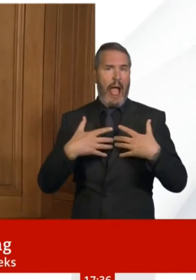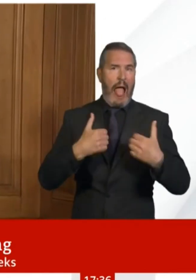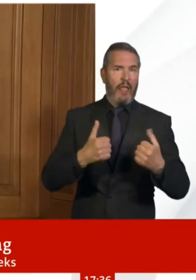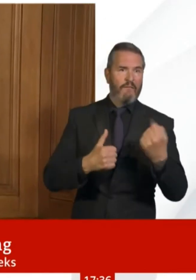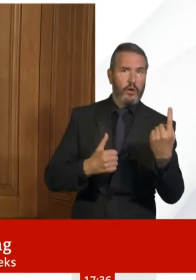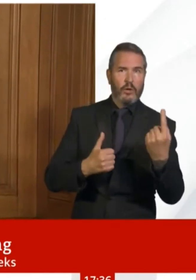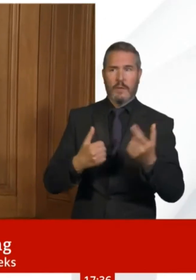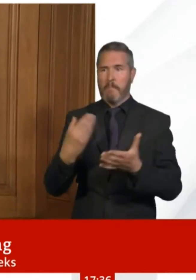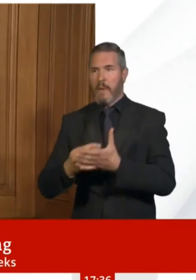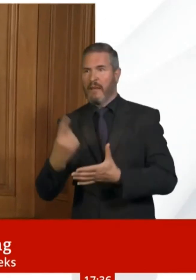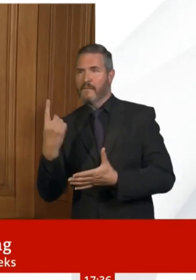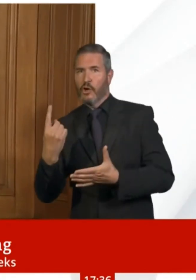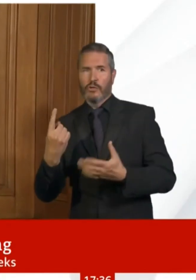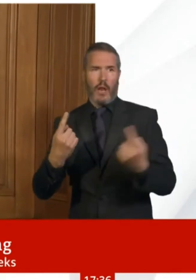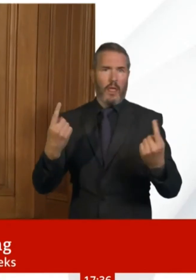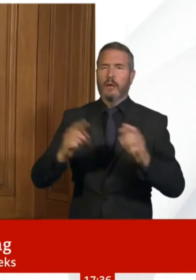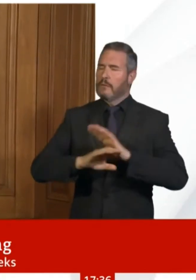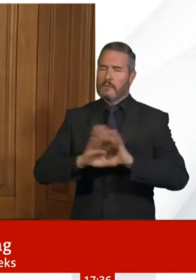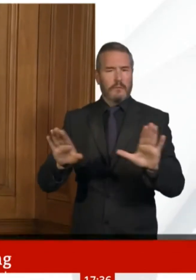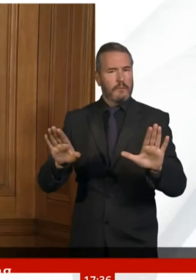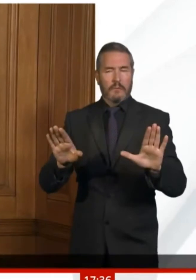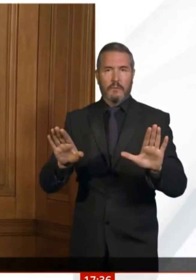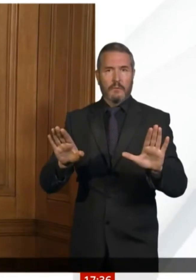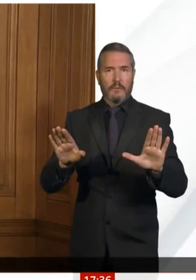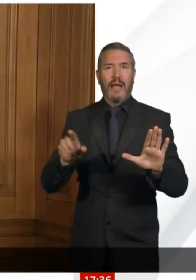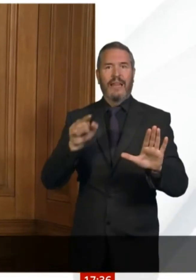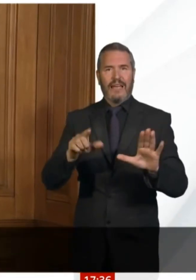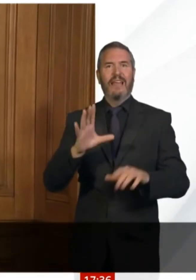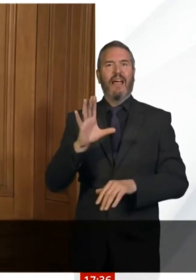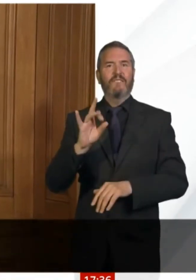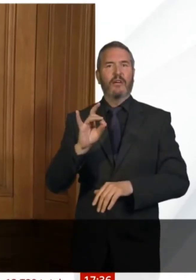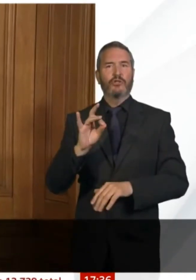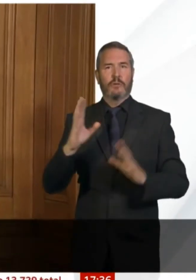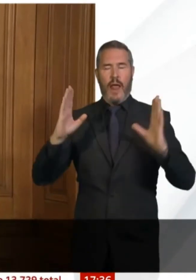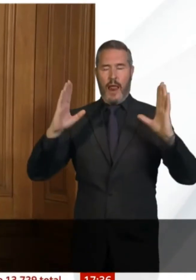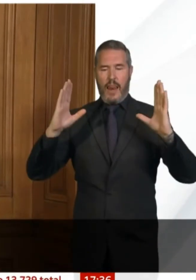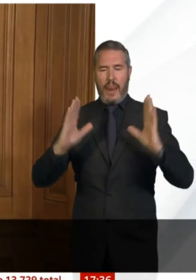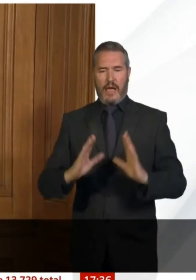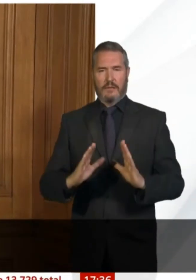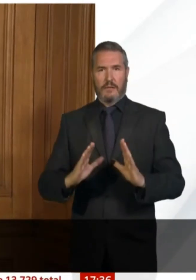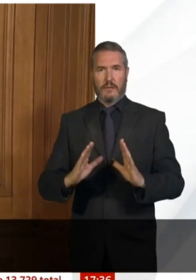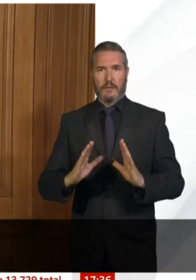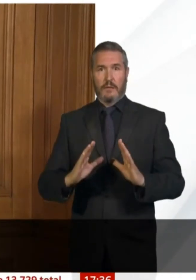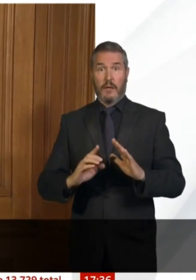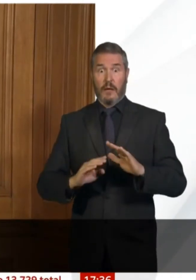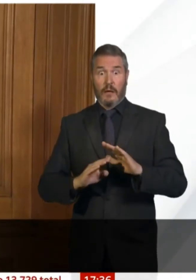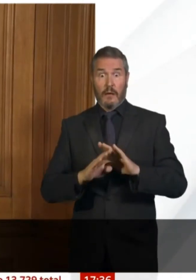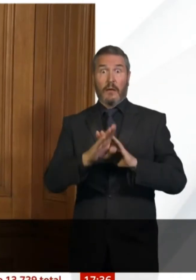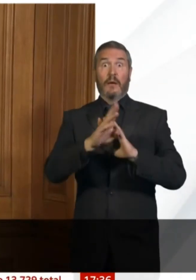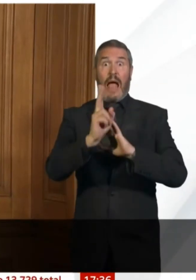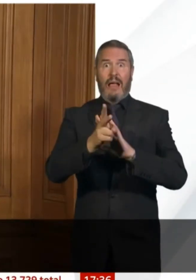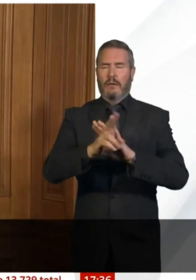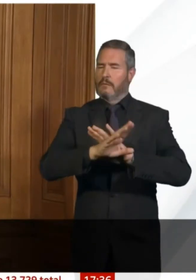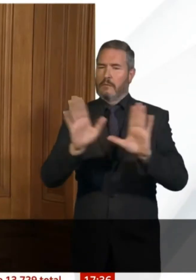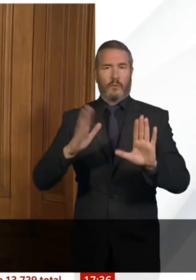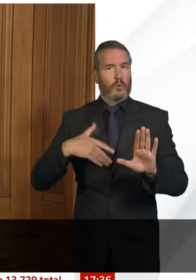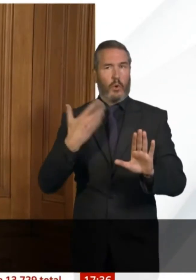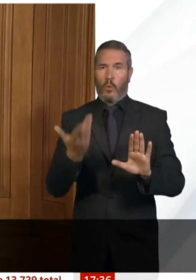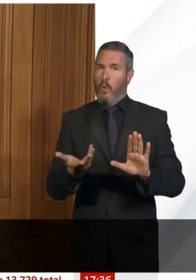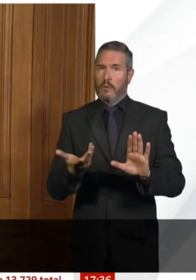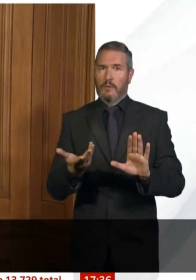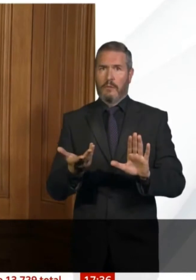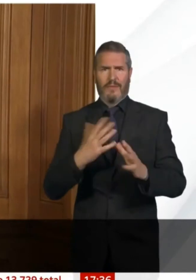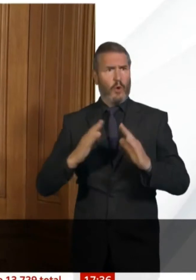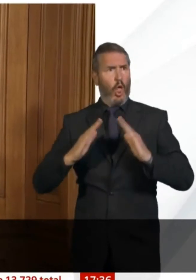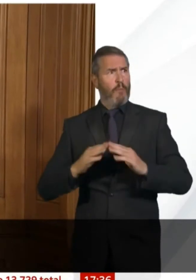very clear what we need to do now, which is to keep this down, stop this from coming back again, stop a second wave, which would need a second